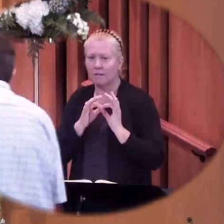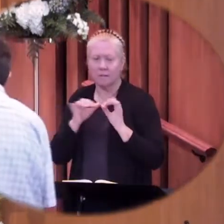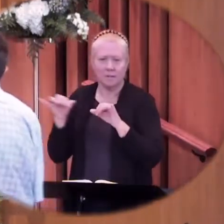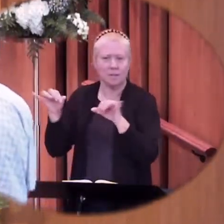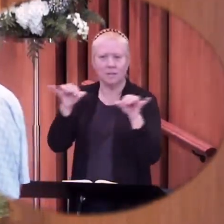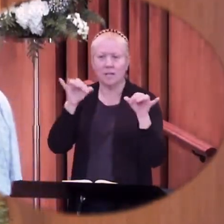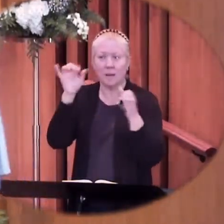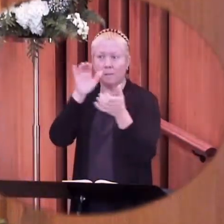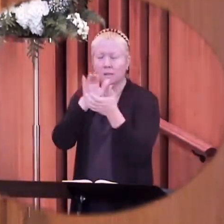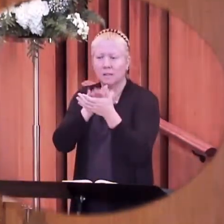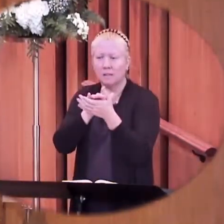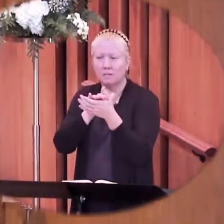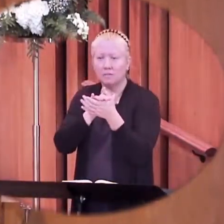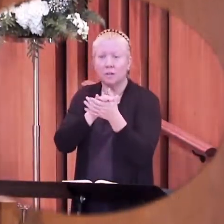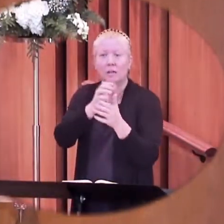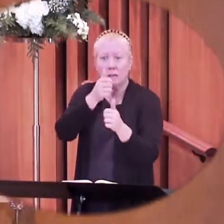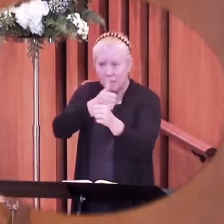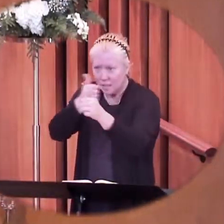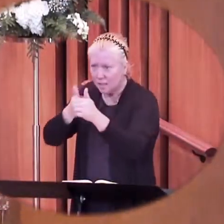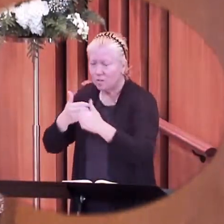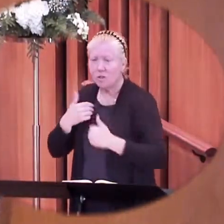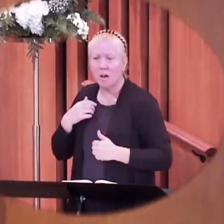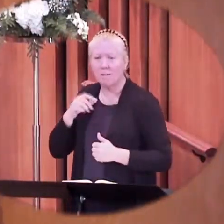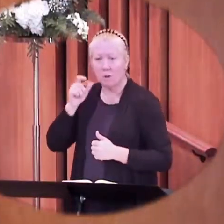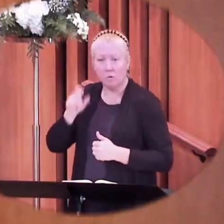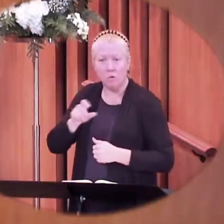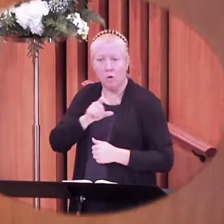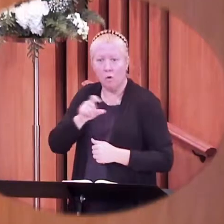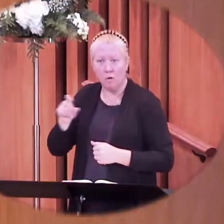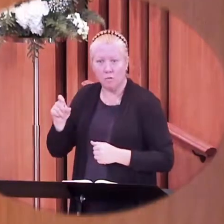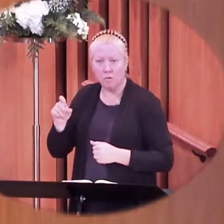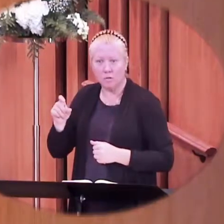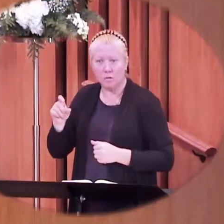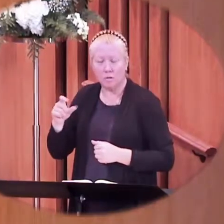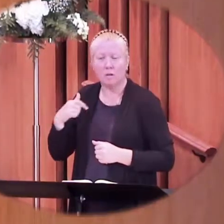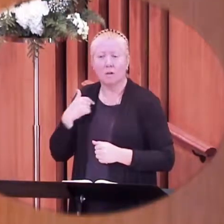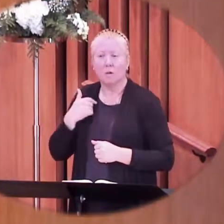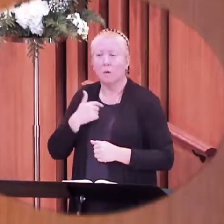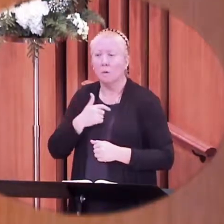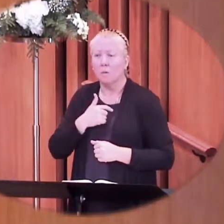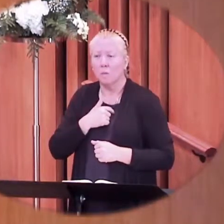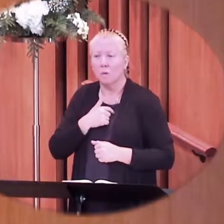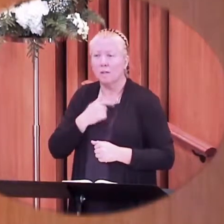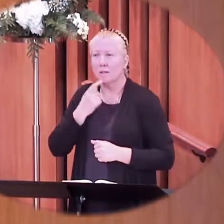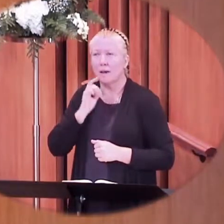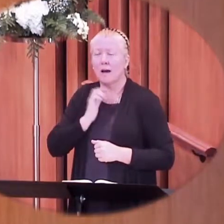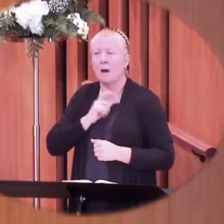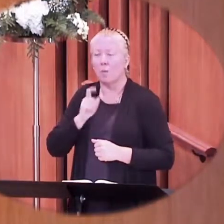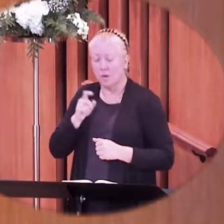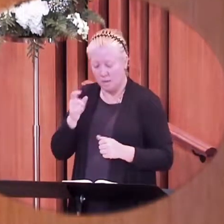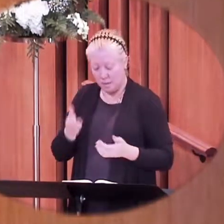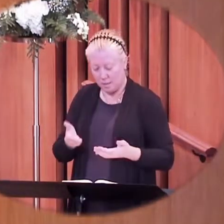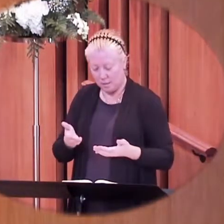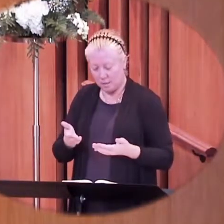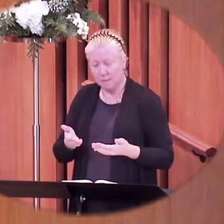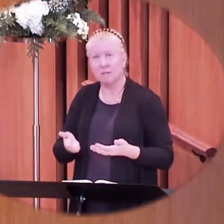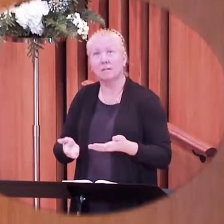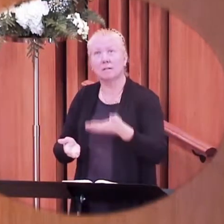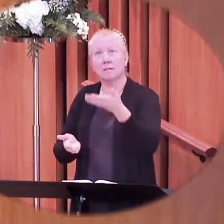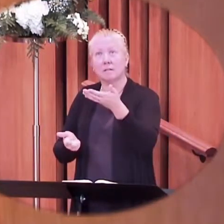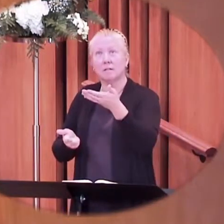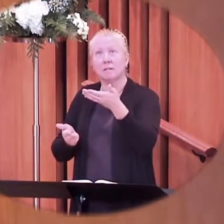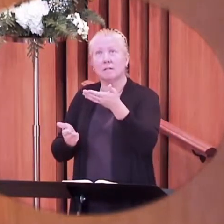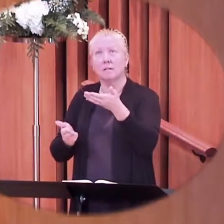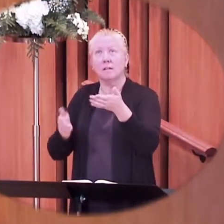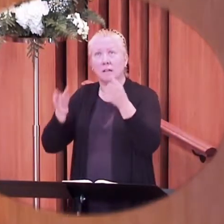to carry as followers of your Son, we bring these needs to you and ask that you